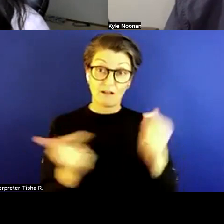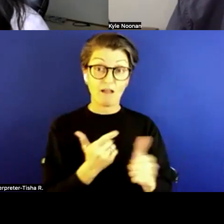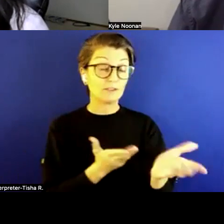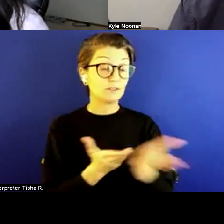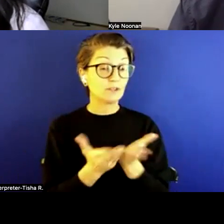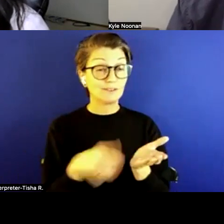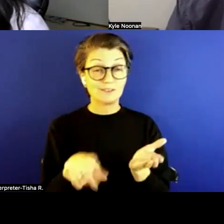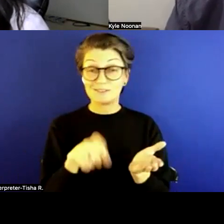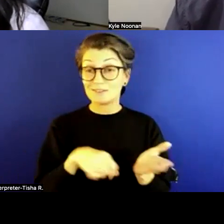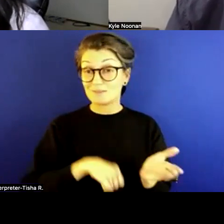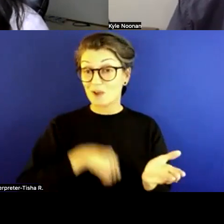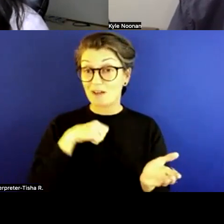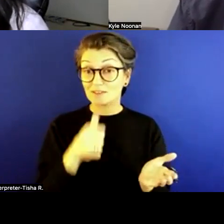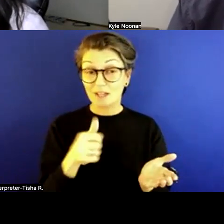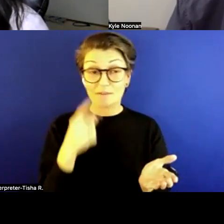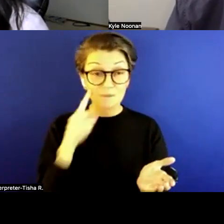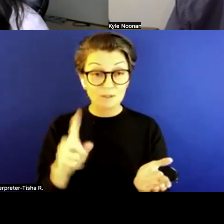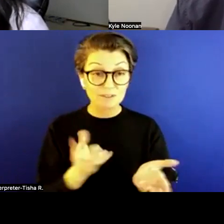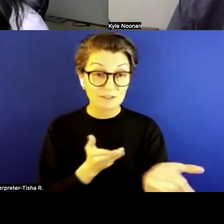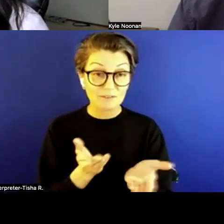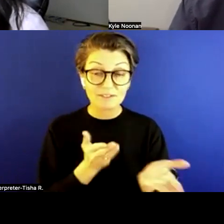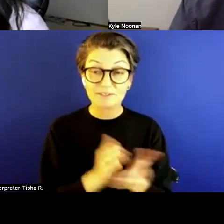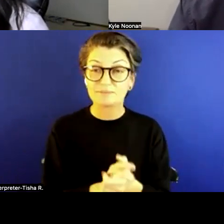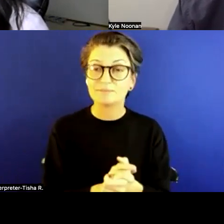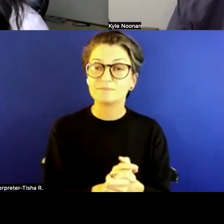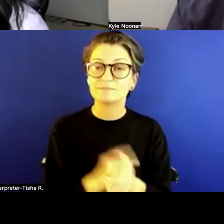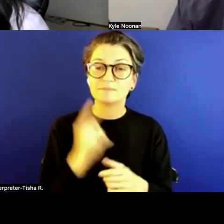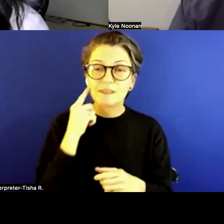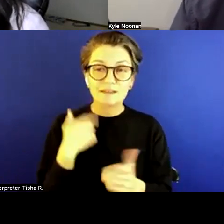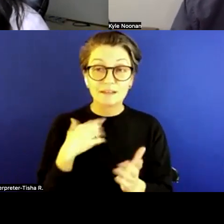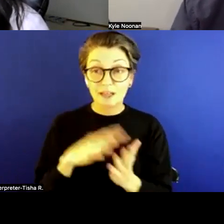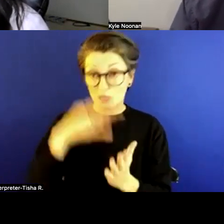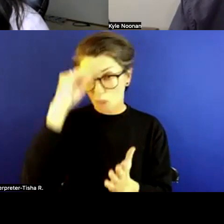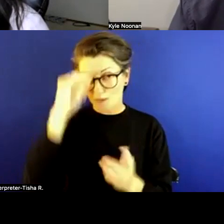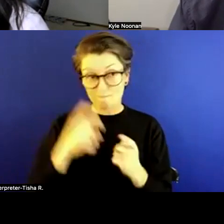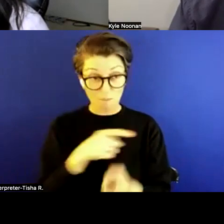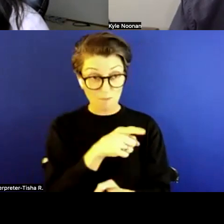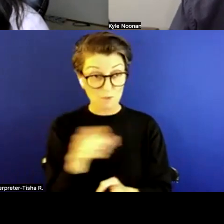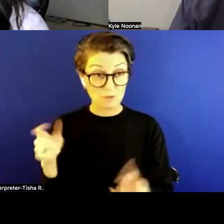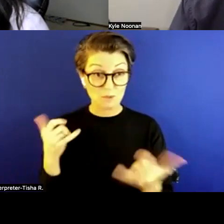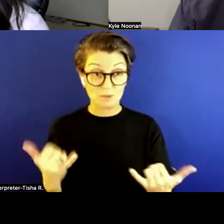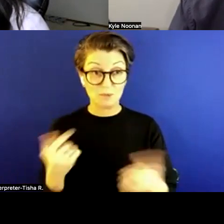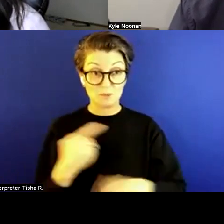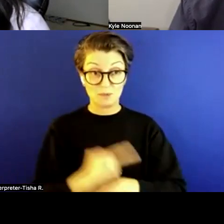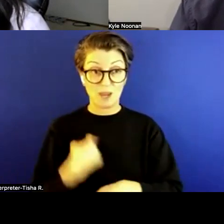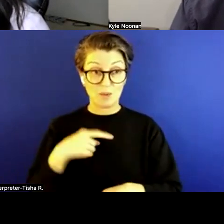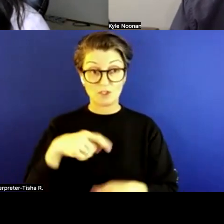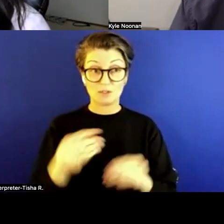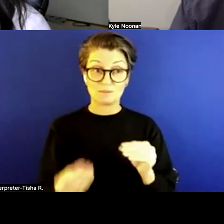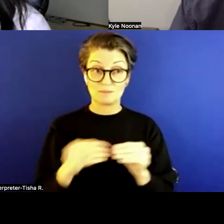proud of serving. And I think what I've learned from Katie and everybody here today is that, we should be more proud